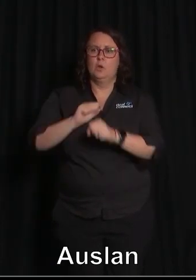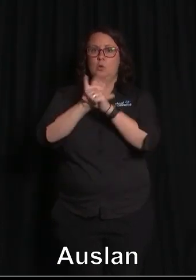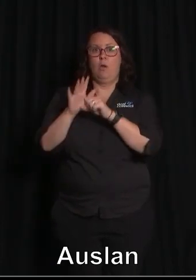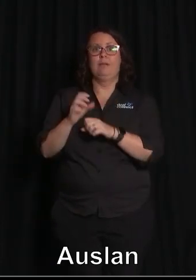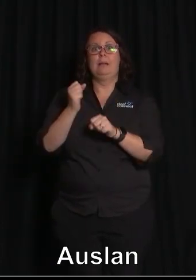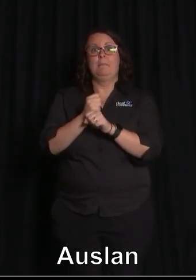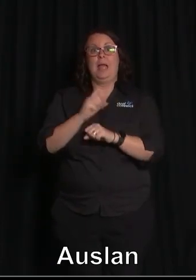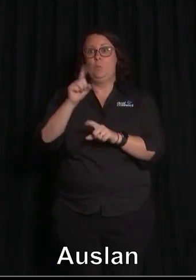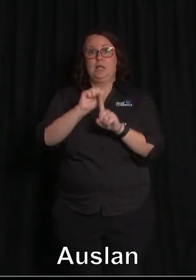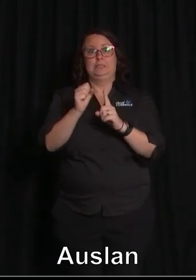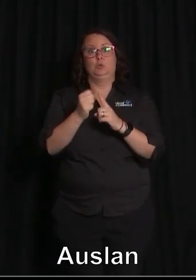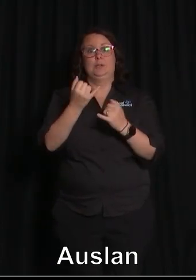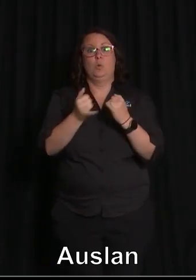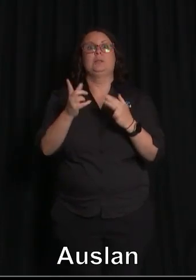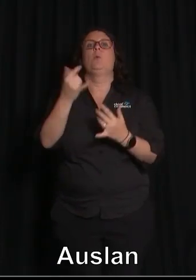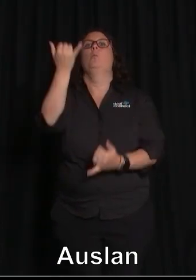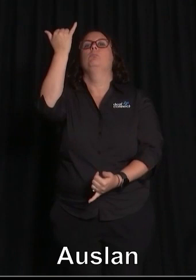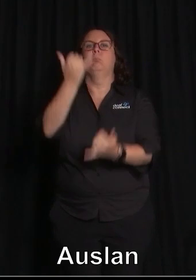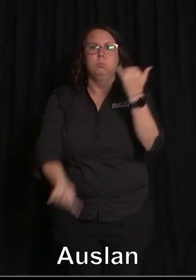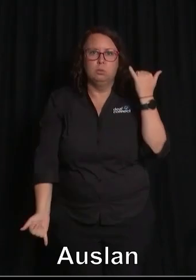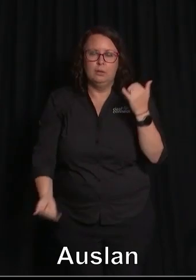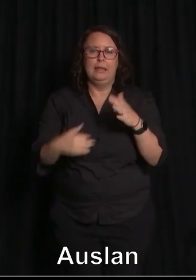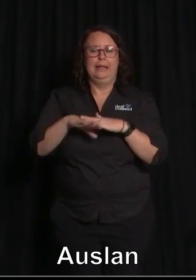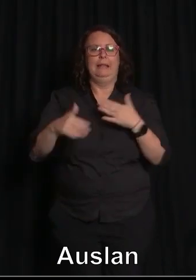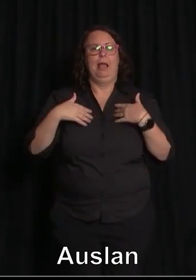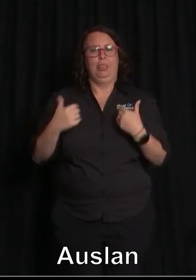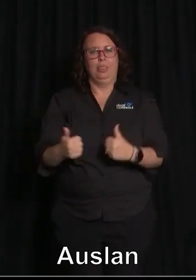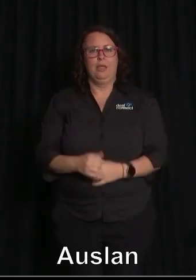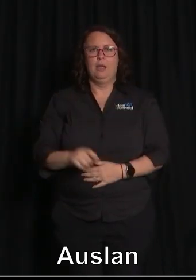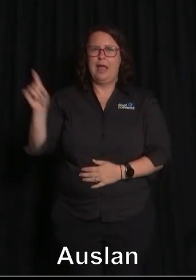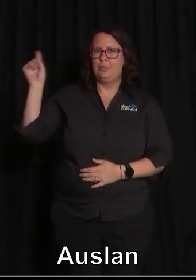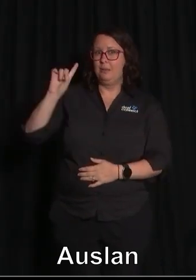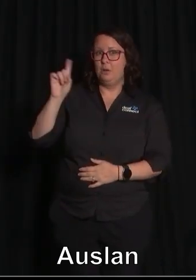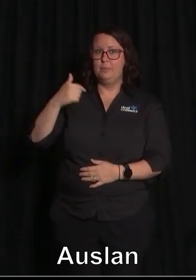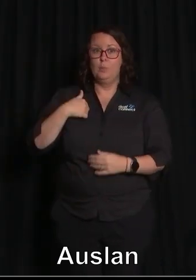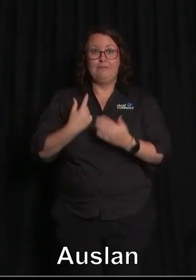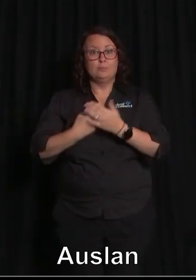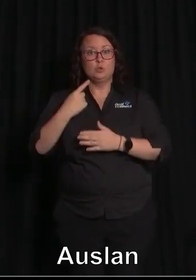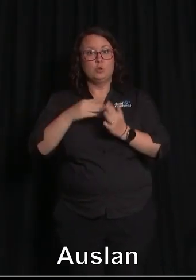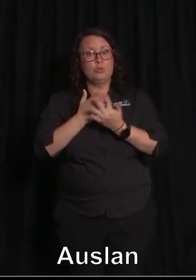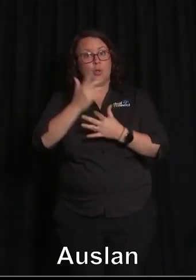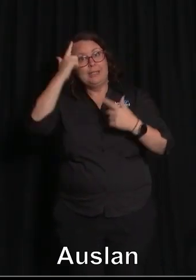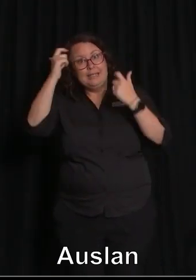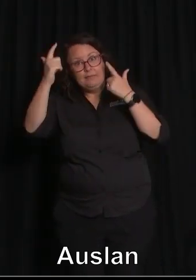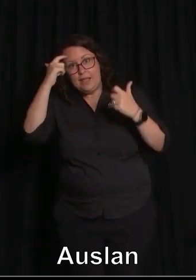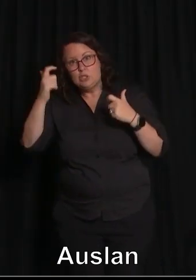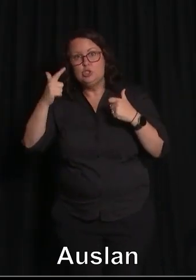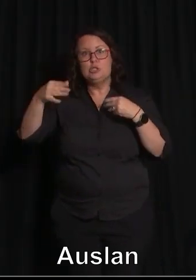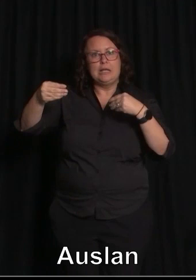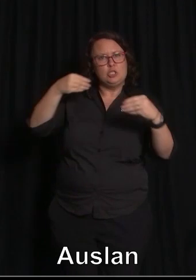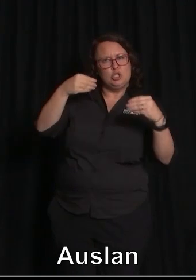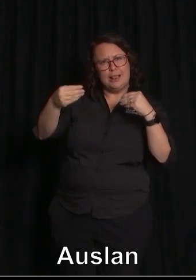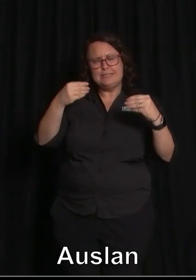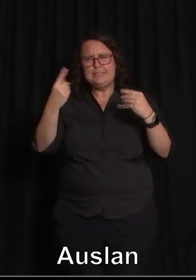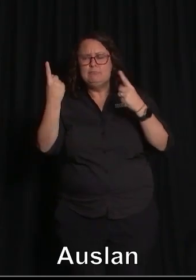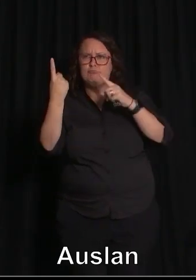already happening within the health systems, we have an opportunity right now through innovation, through agility, to